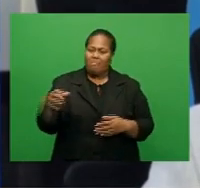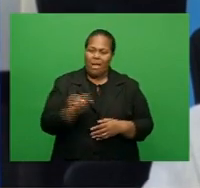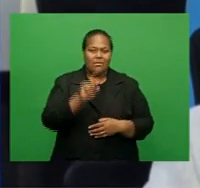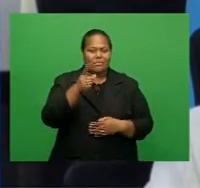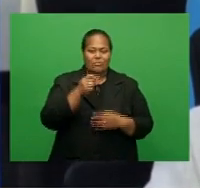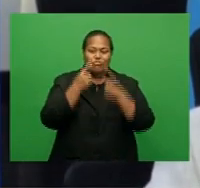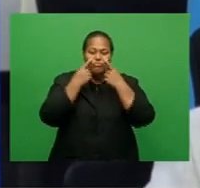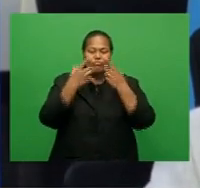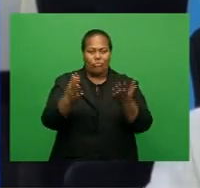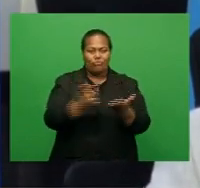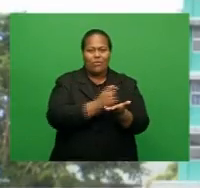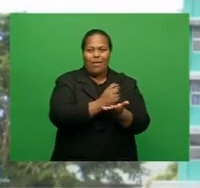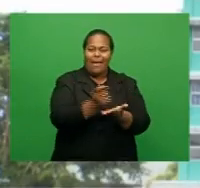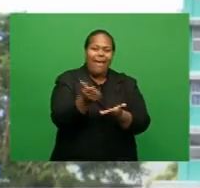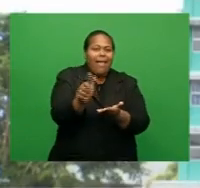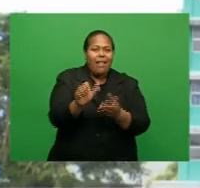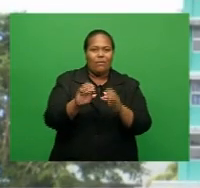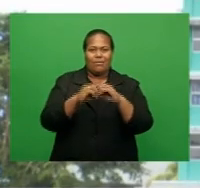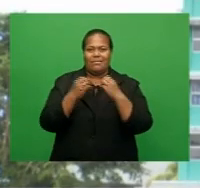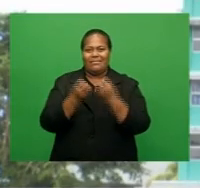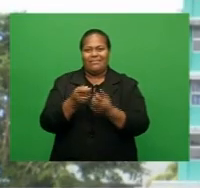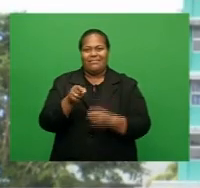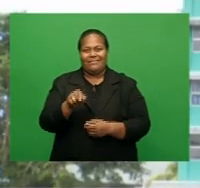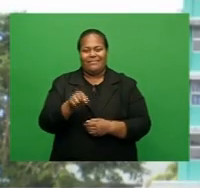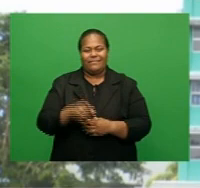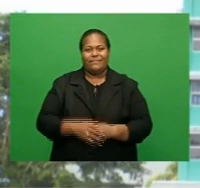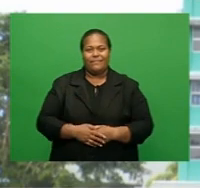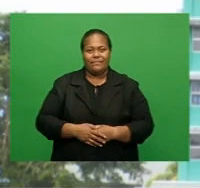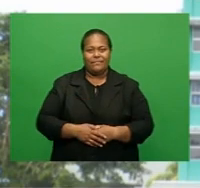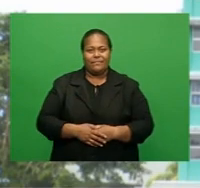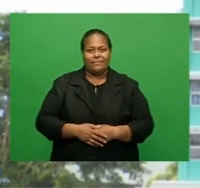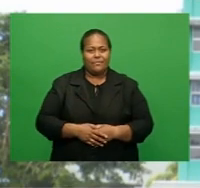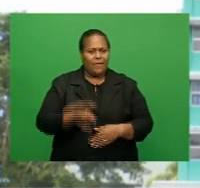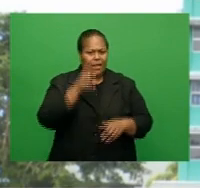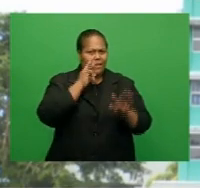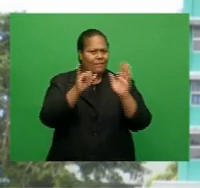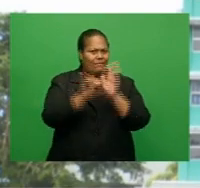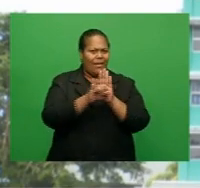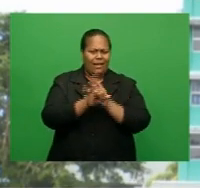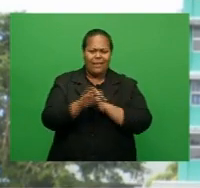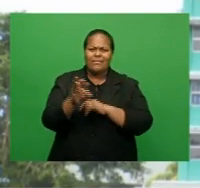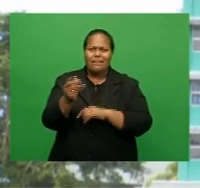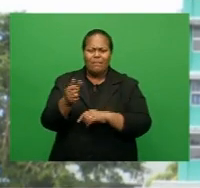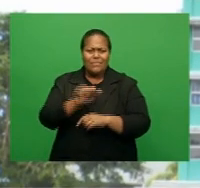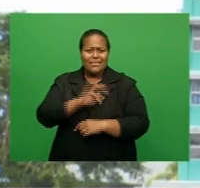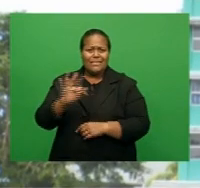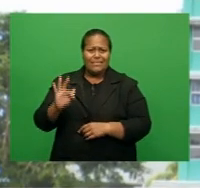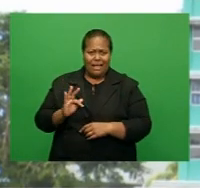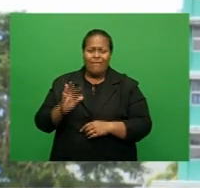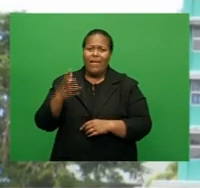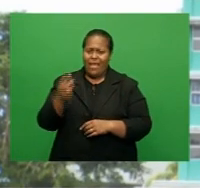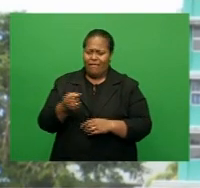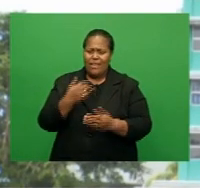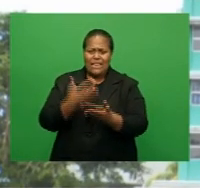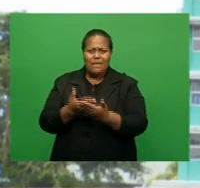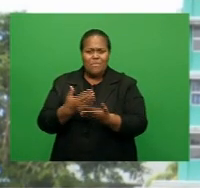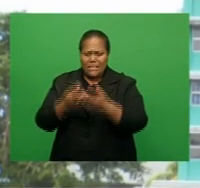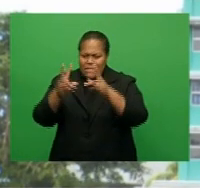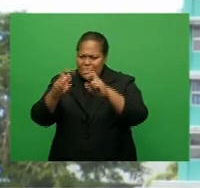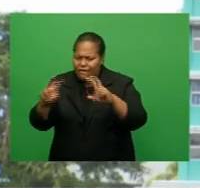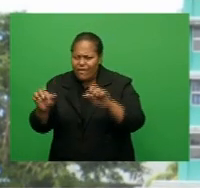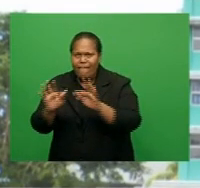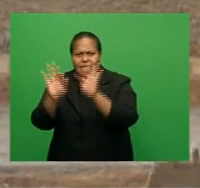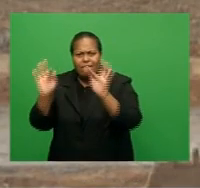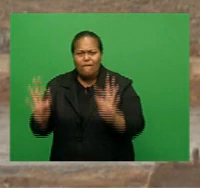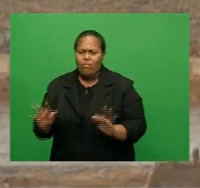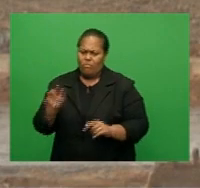in any organization. It was discovered that staff were using the demand survey form as an application form, and the investigation